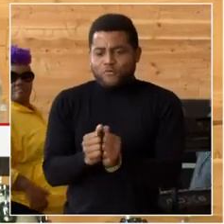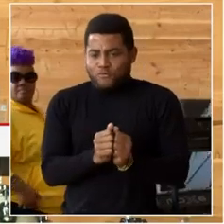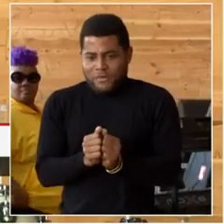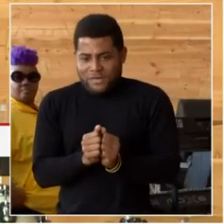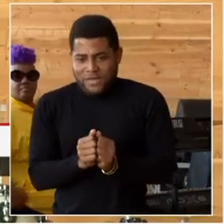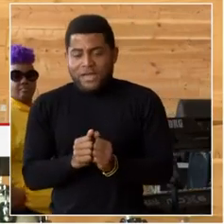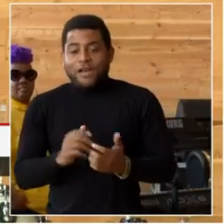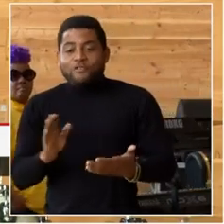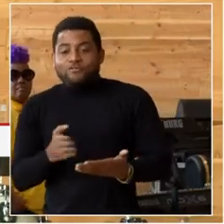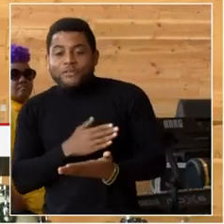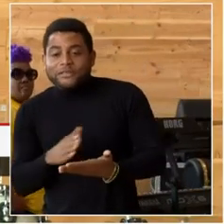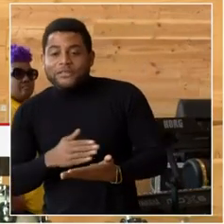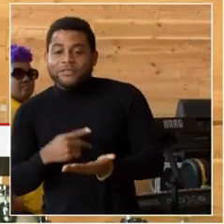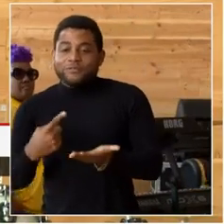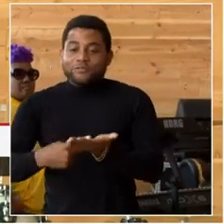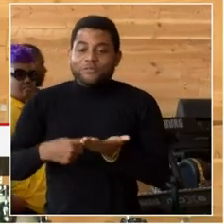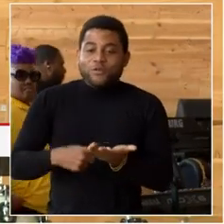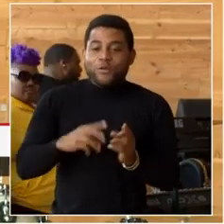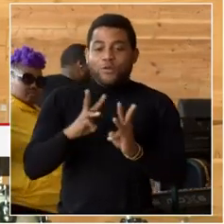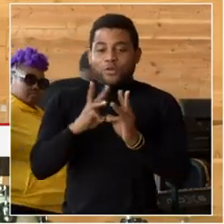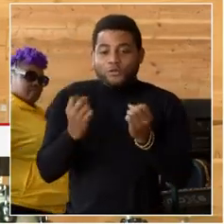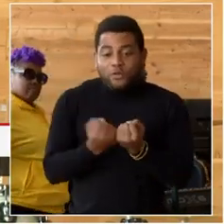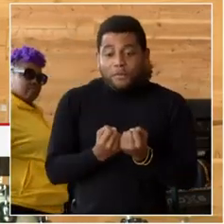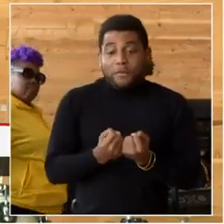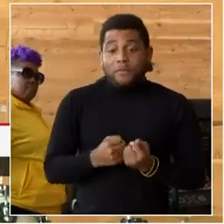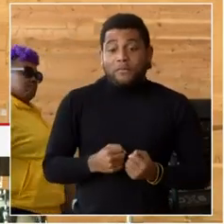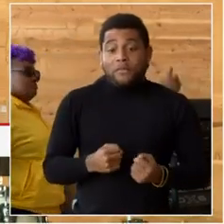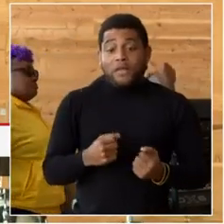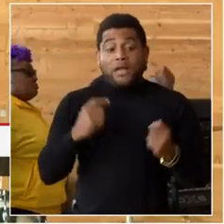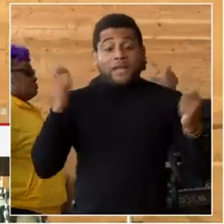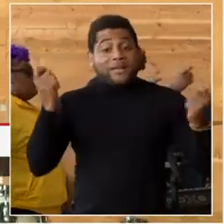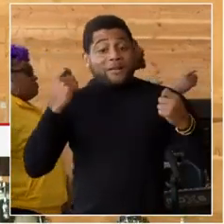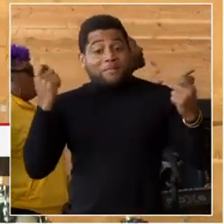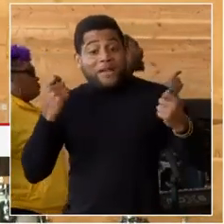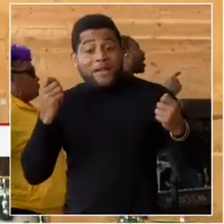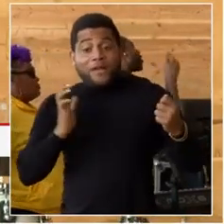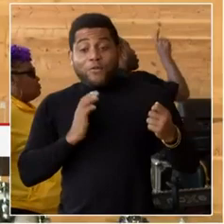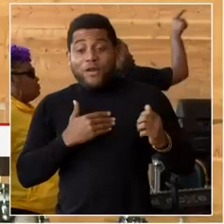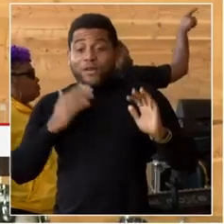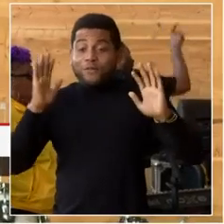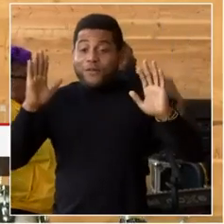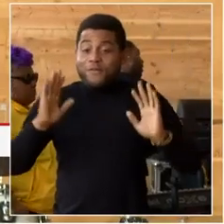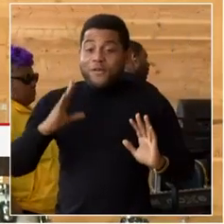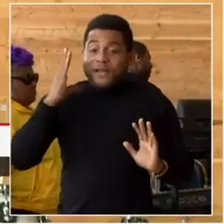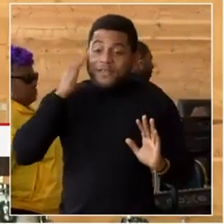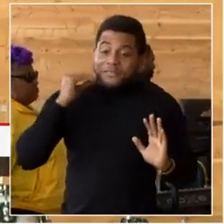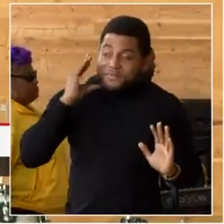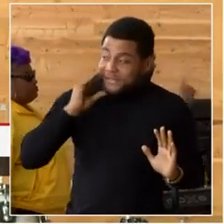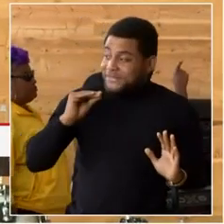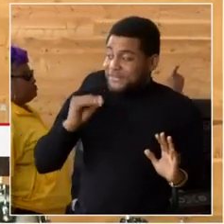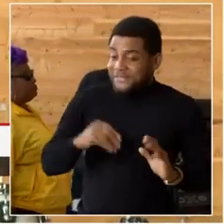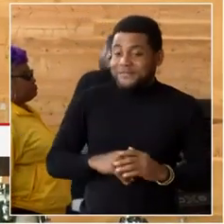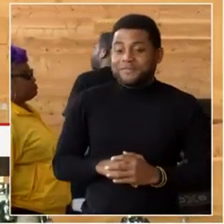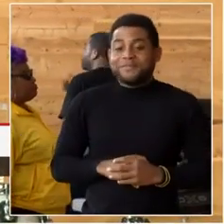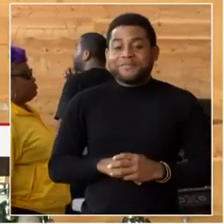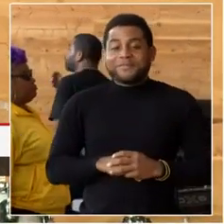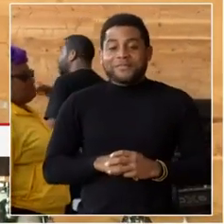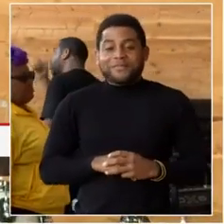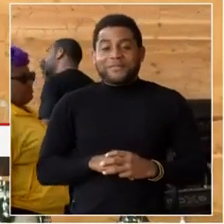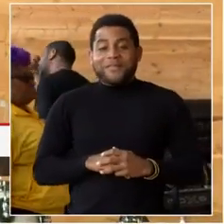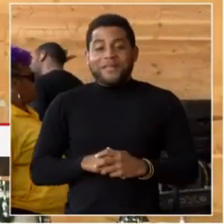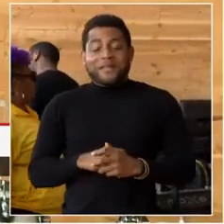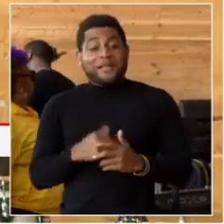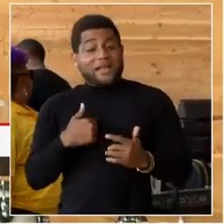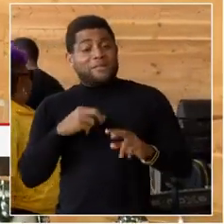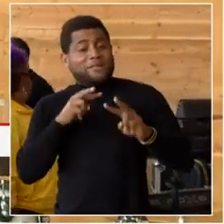to celebrate our wonderful experience. Stay tuned also in September for